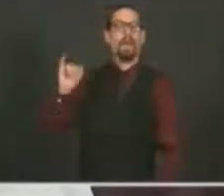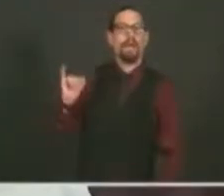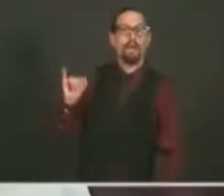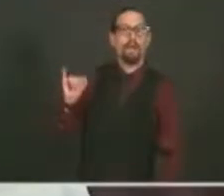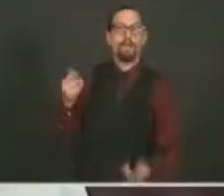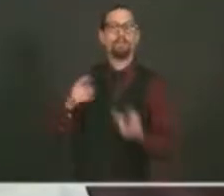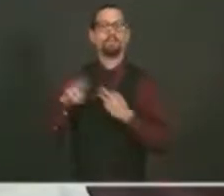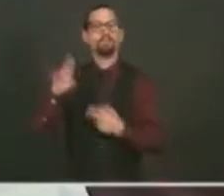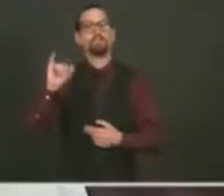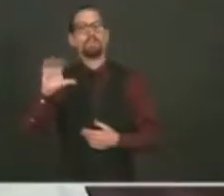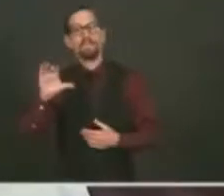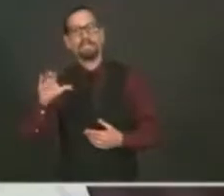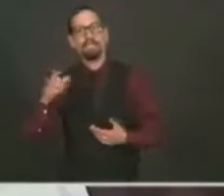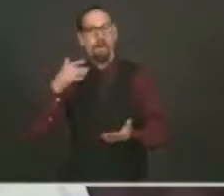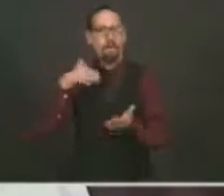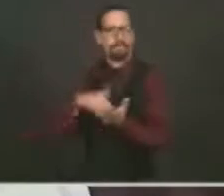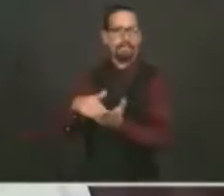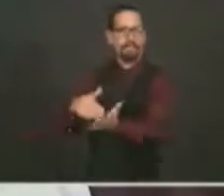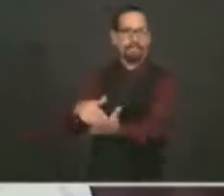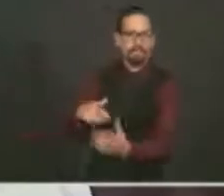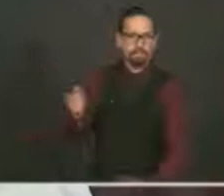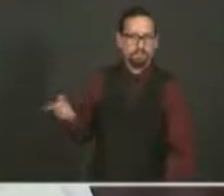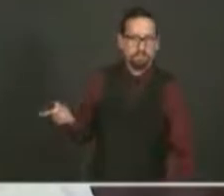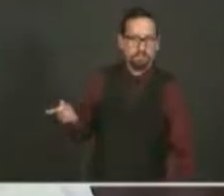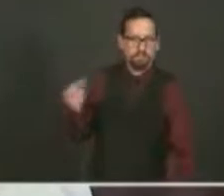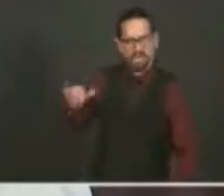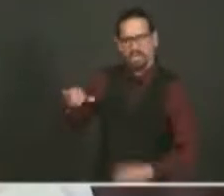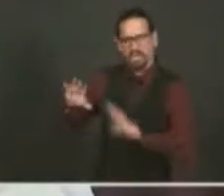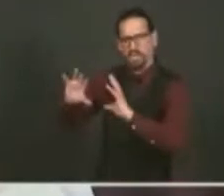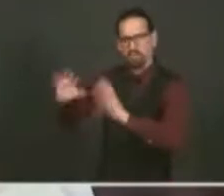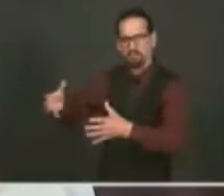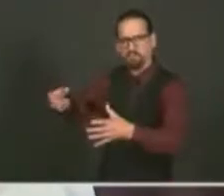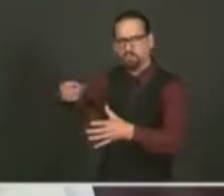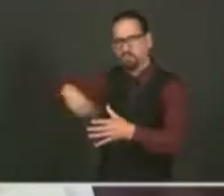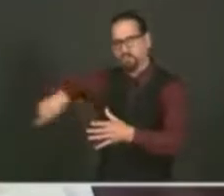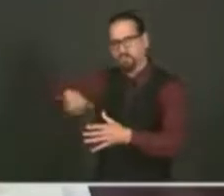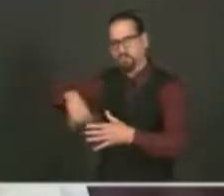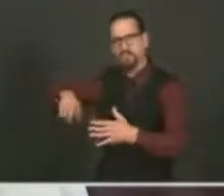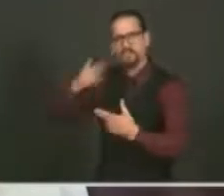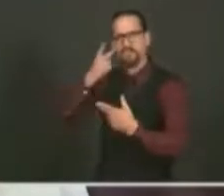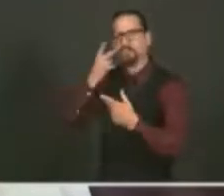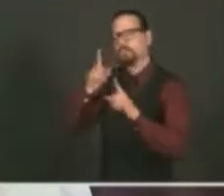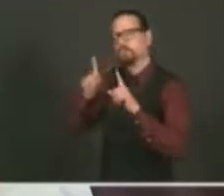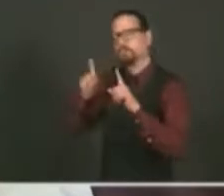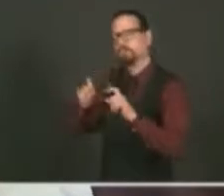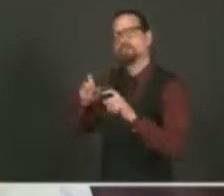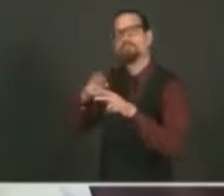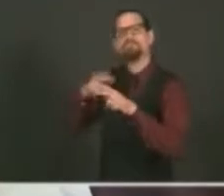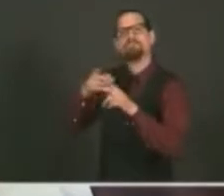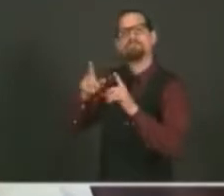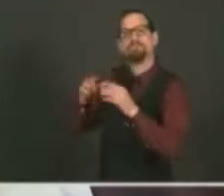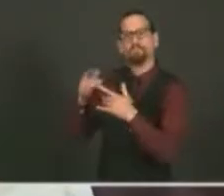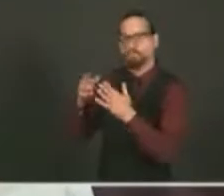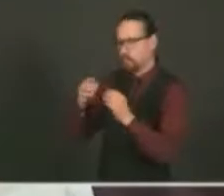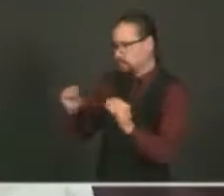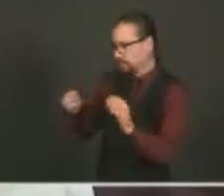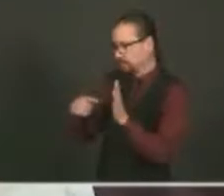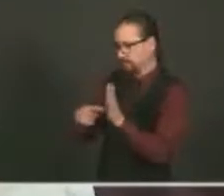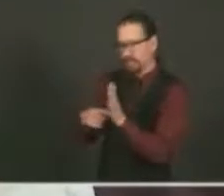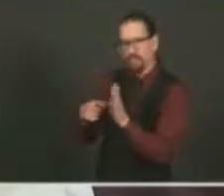a regular basis? Like what we're trying to do is test enough asymptomatic Rhode